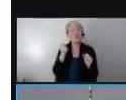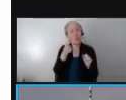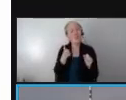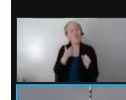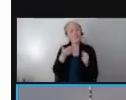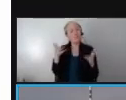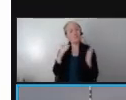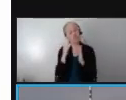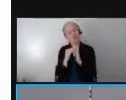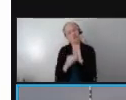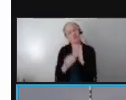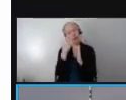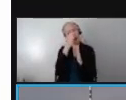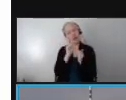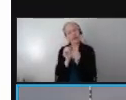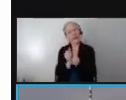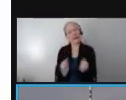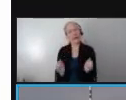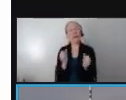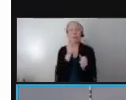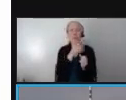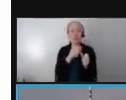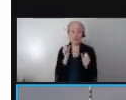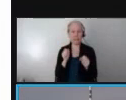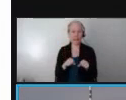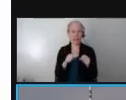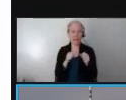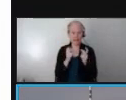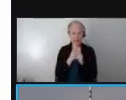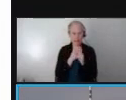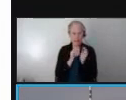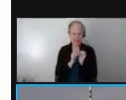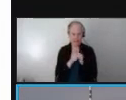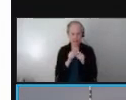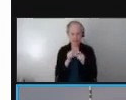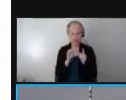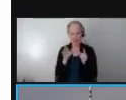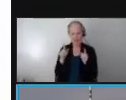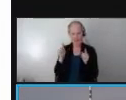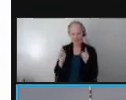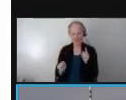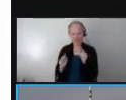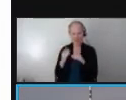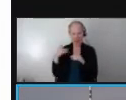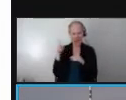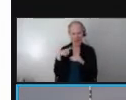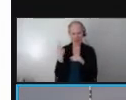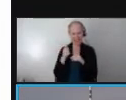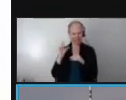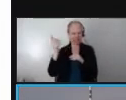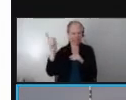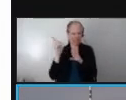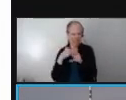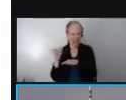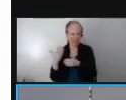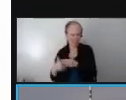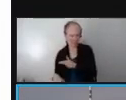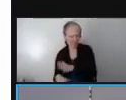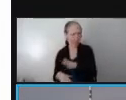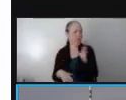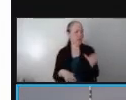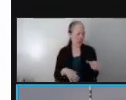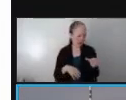their training, to sort of redirect and replan training schedules around pregnancy if we need to. So